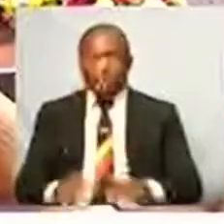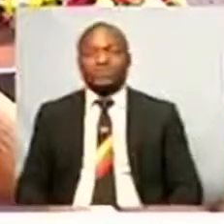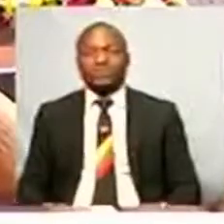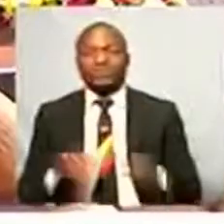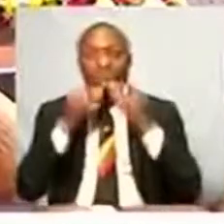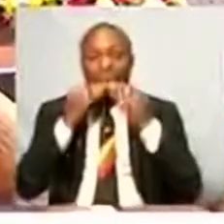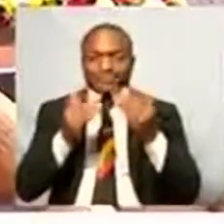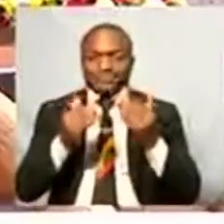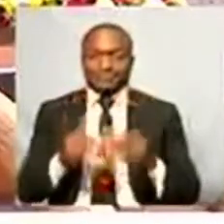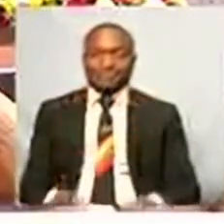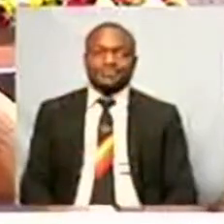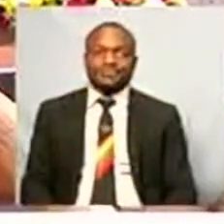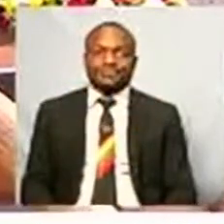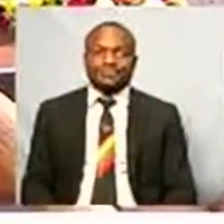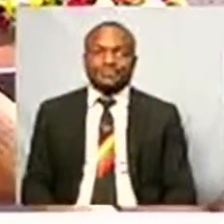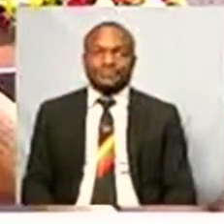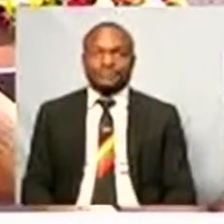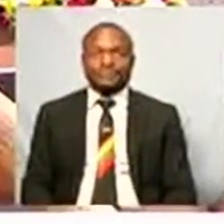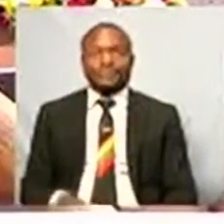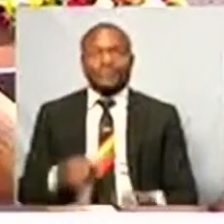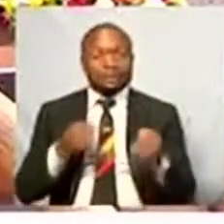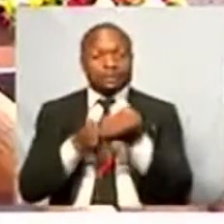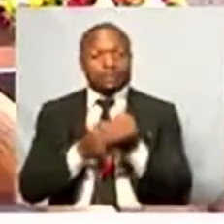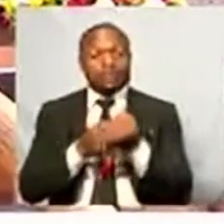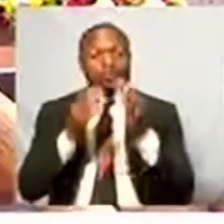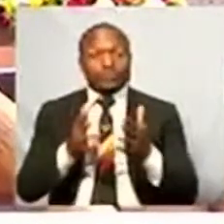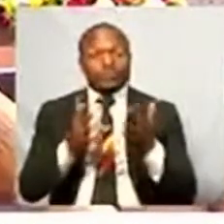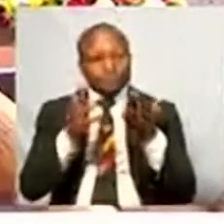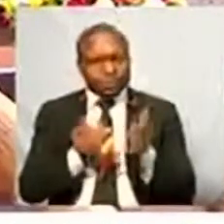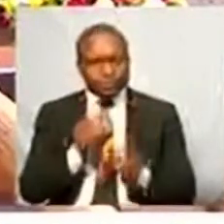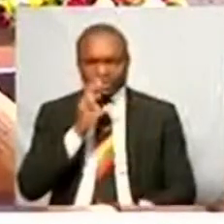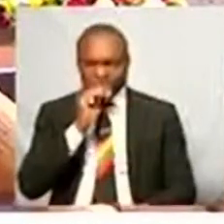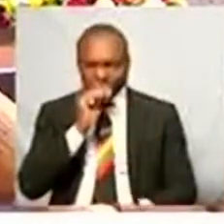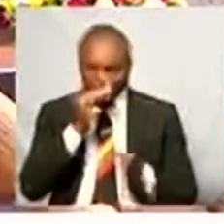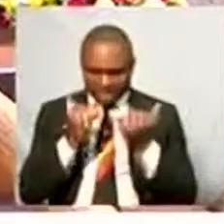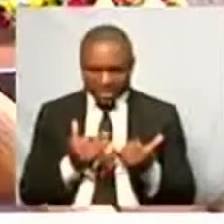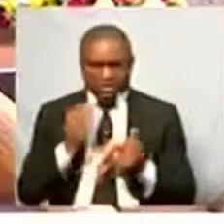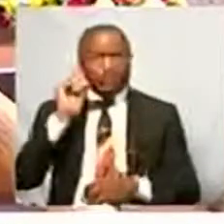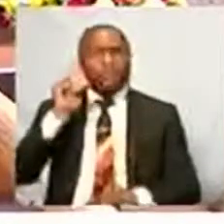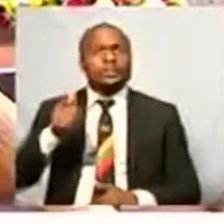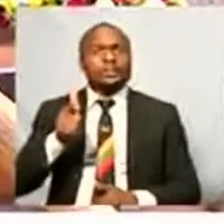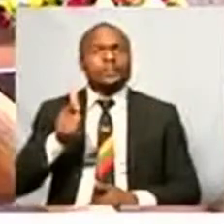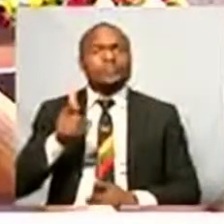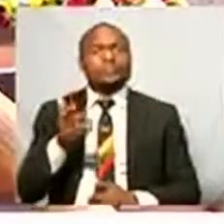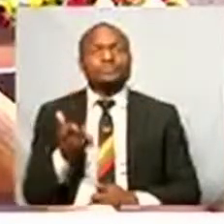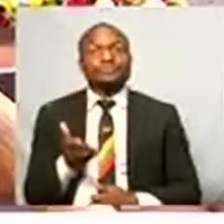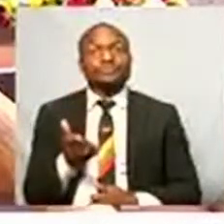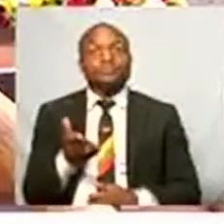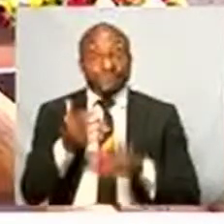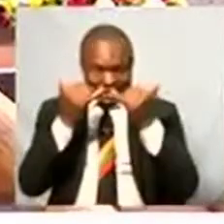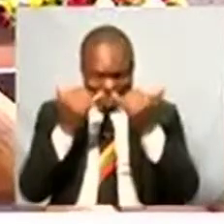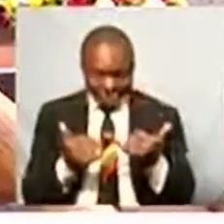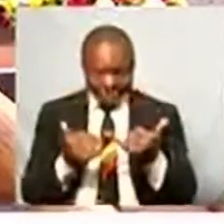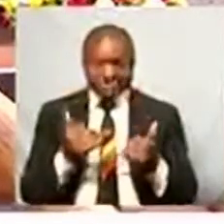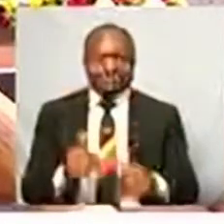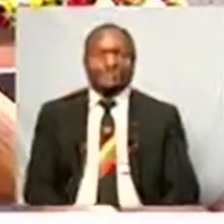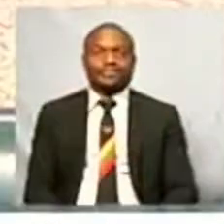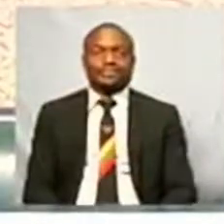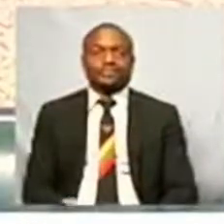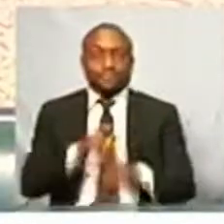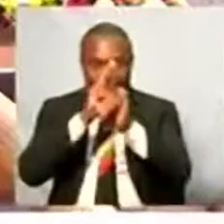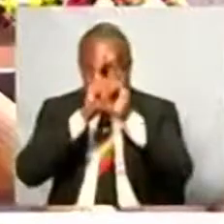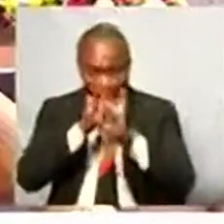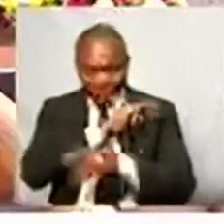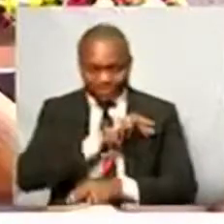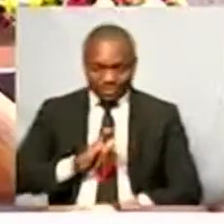Thank you. Does the seconder wish to speak now or later? Now, Madam Speaker. The